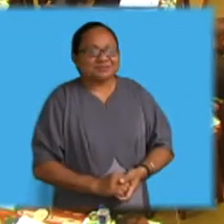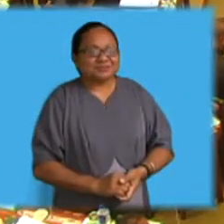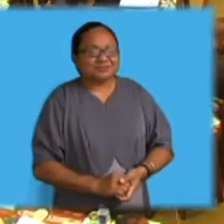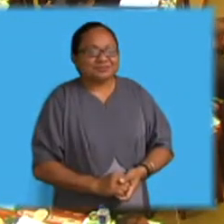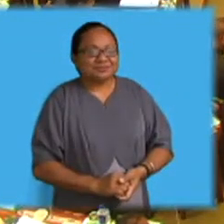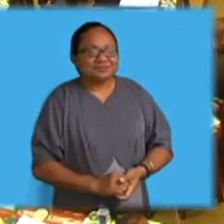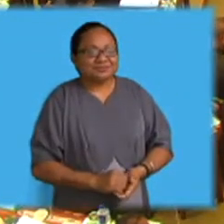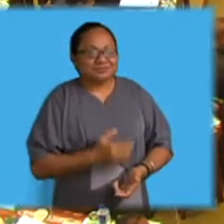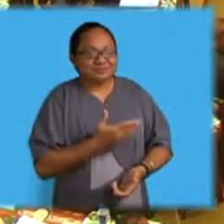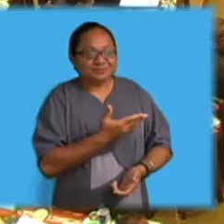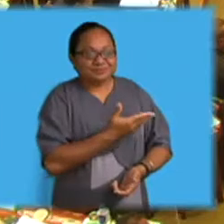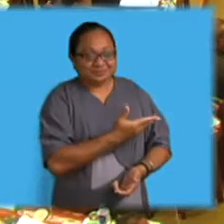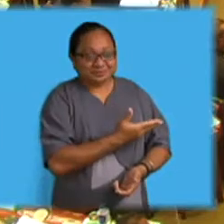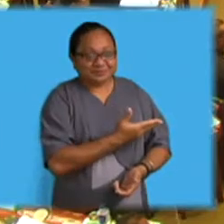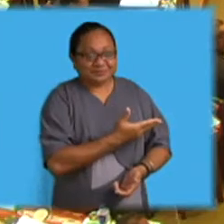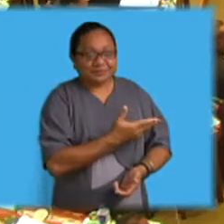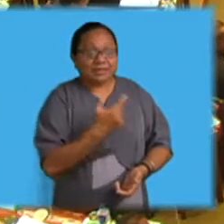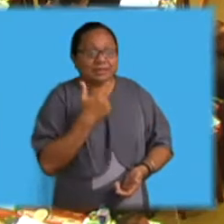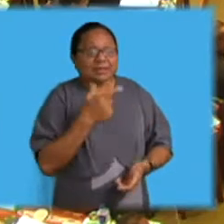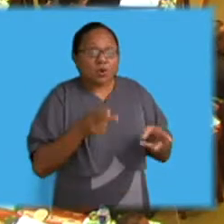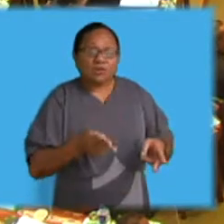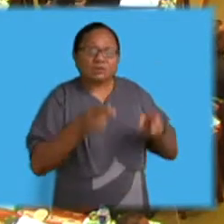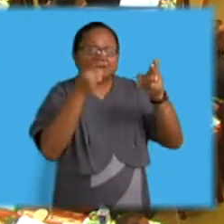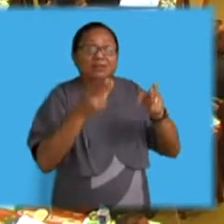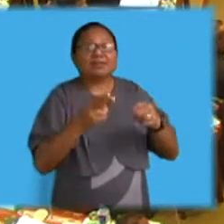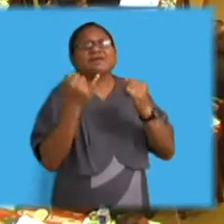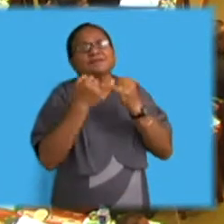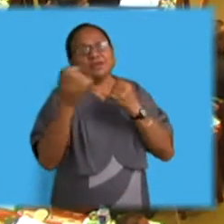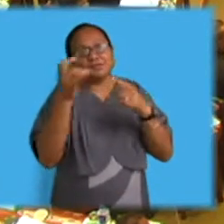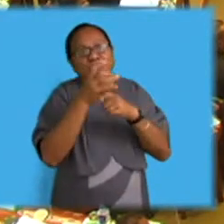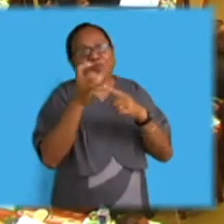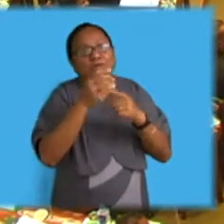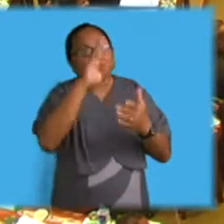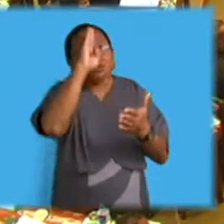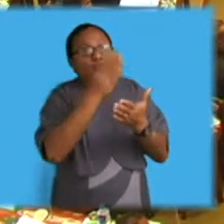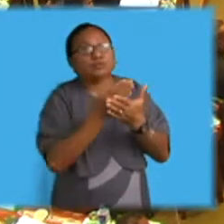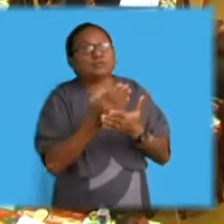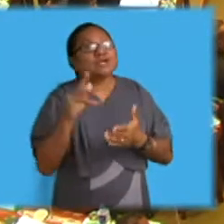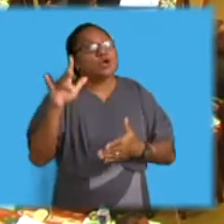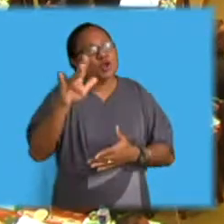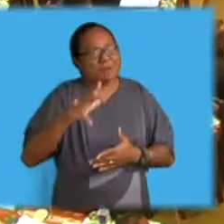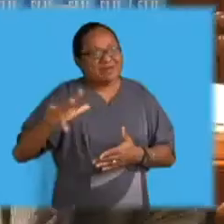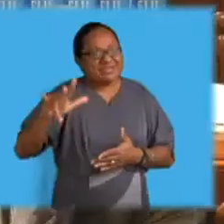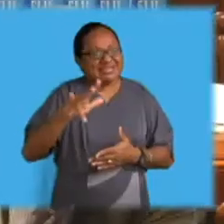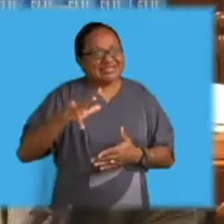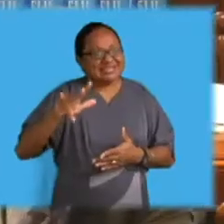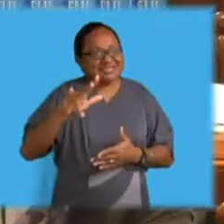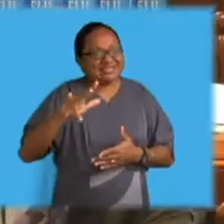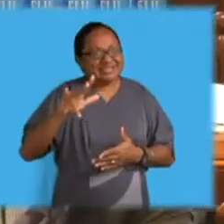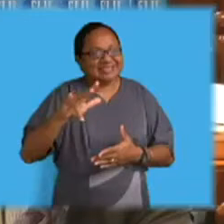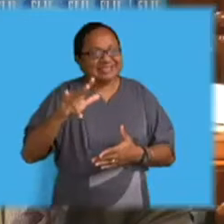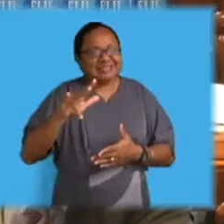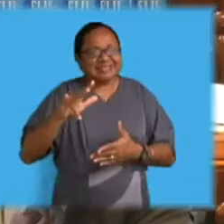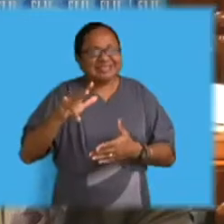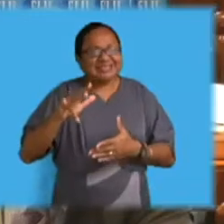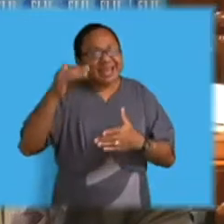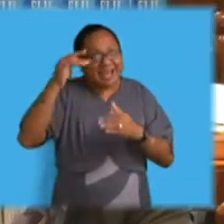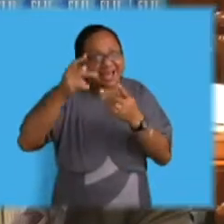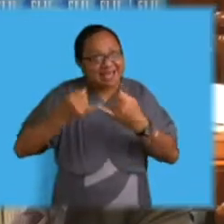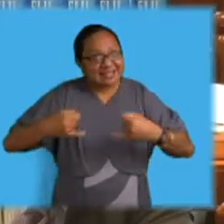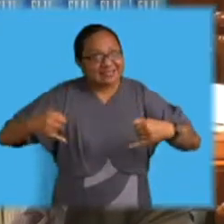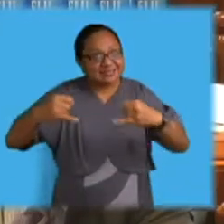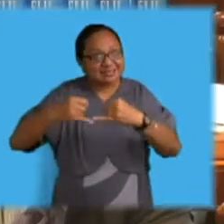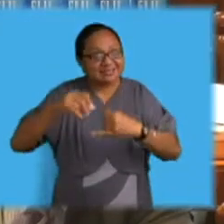the hostel that we are talking about is very crucial for the students of the Lomai provinces. Can the Minister